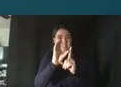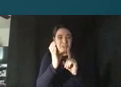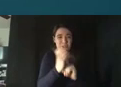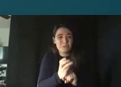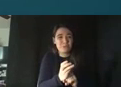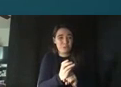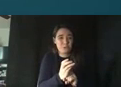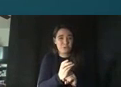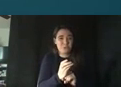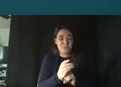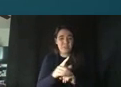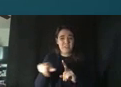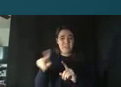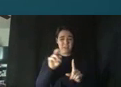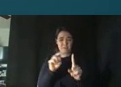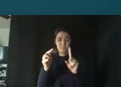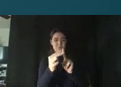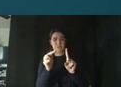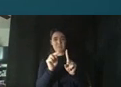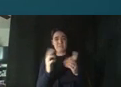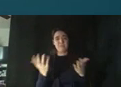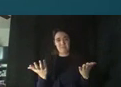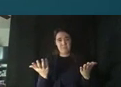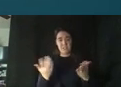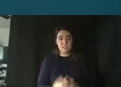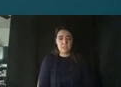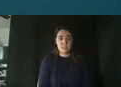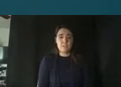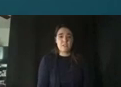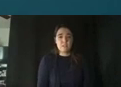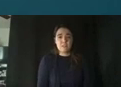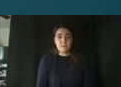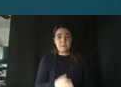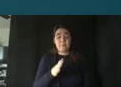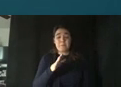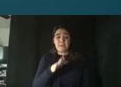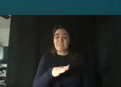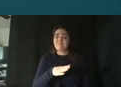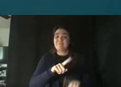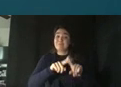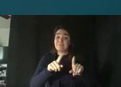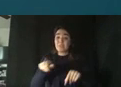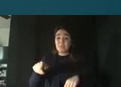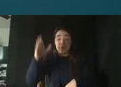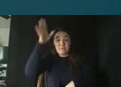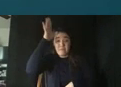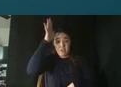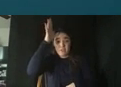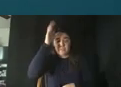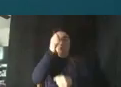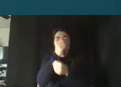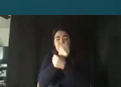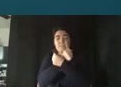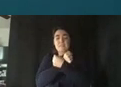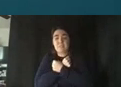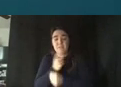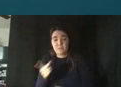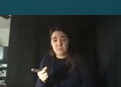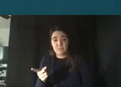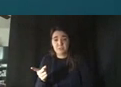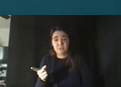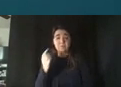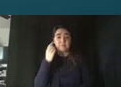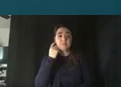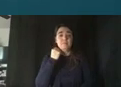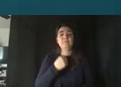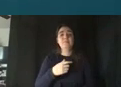it. But this father loved his daughter and he knew that he couldn't keep her in the village. So he took her to